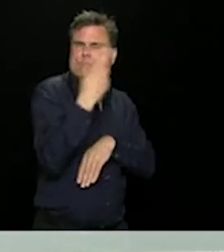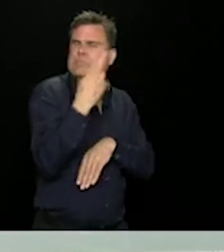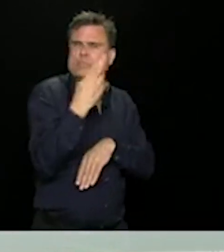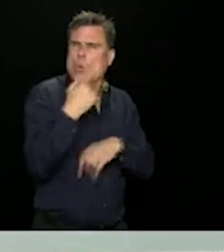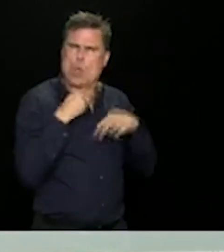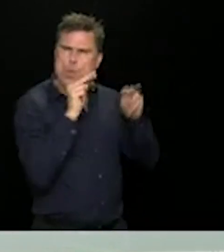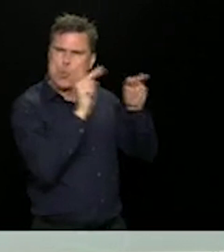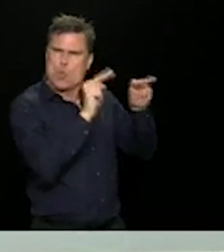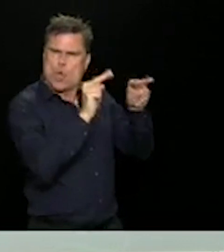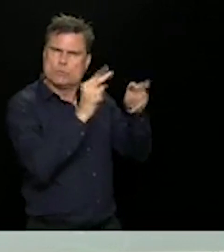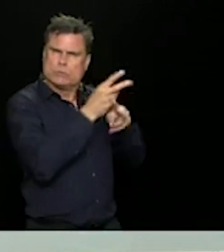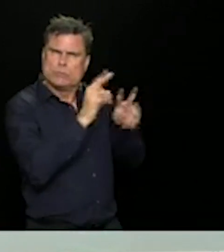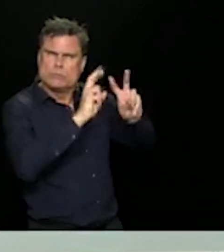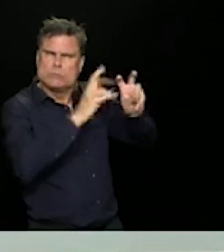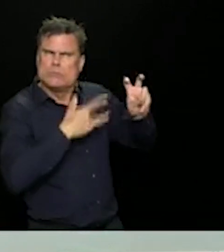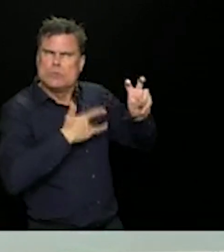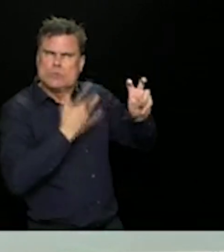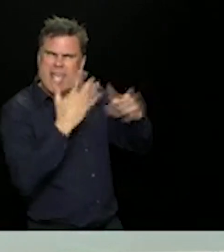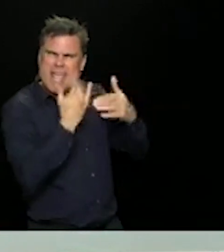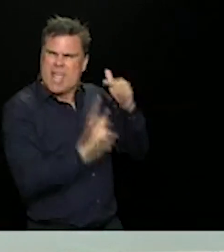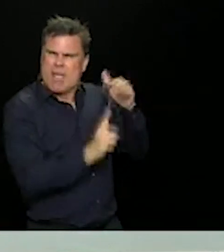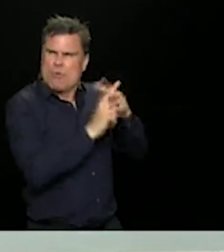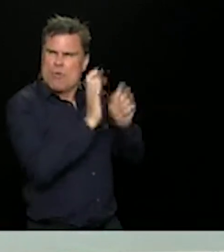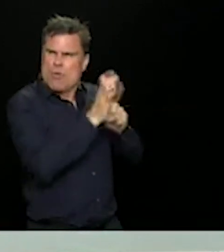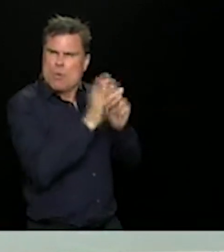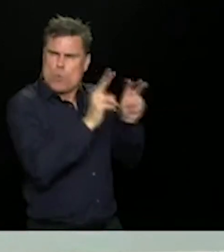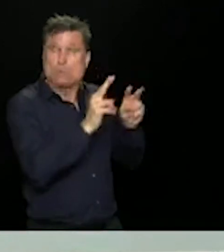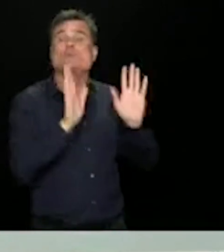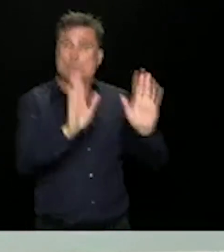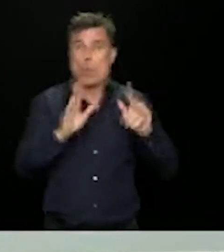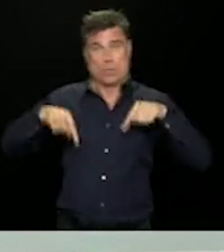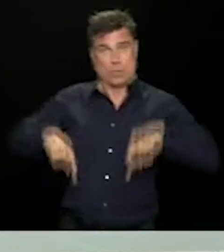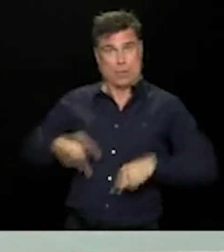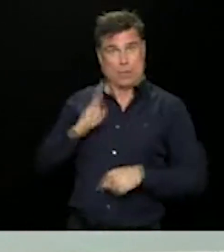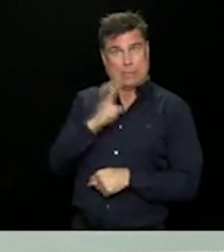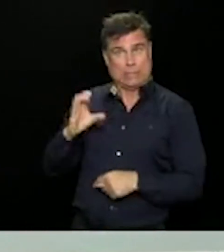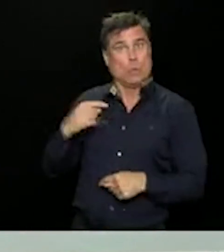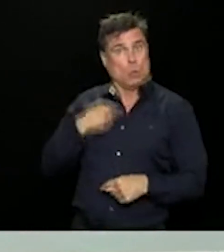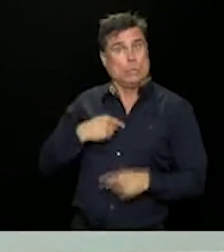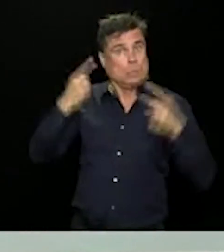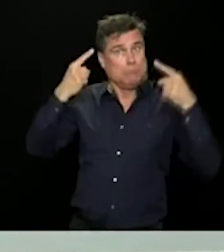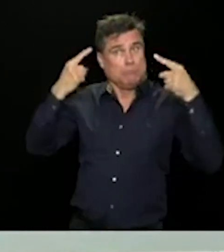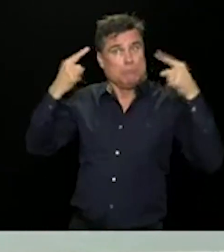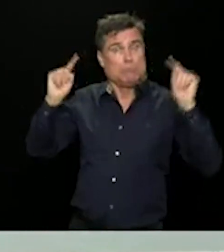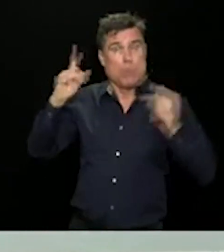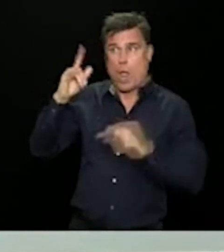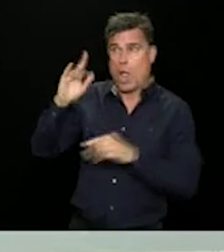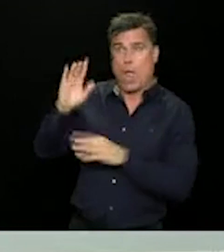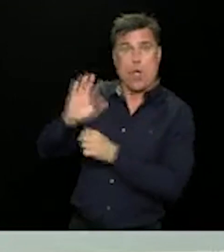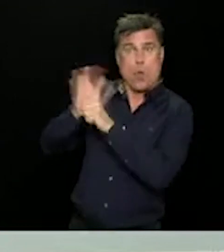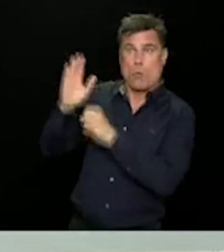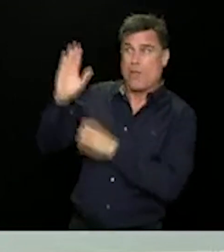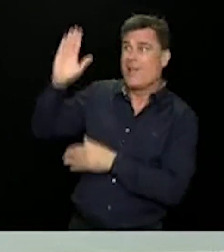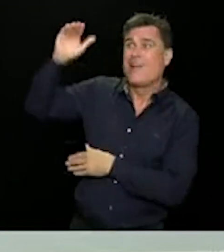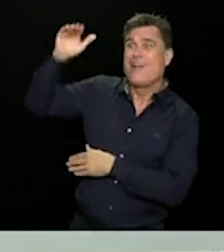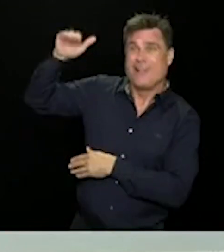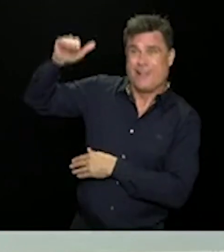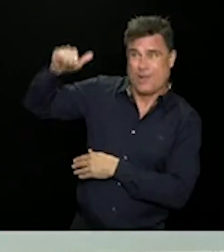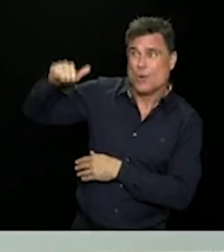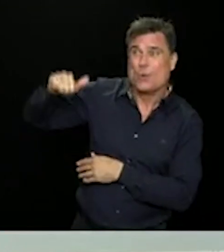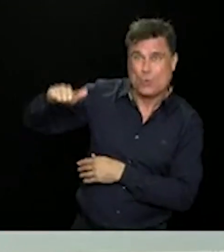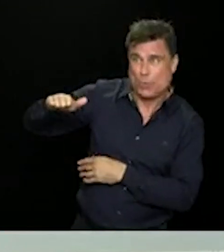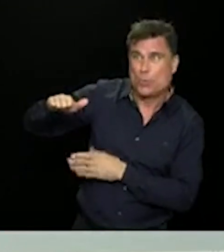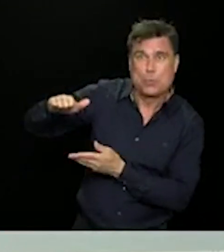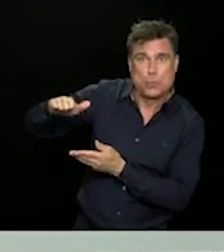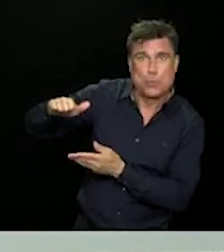little bit. There's not been any outbreaks that we've known to be the source be a food product, but we